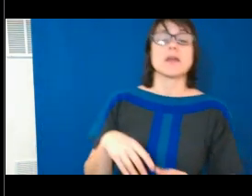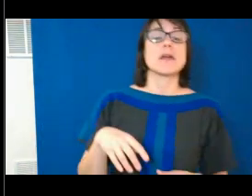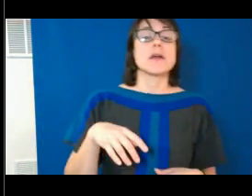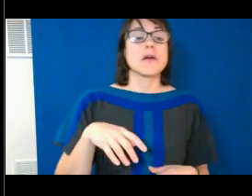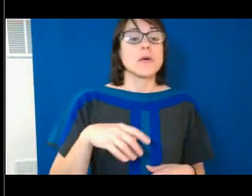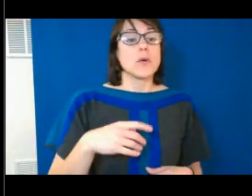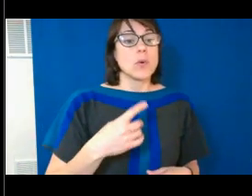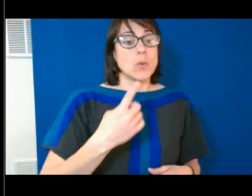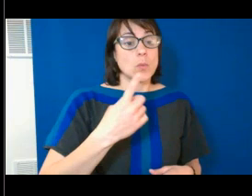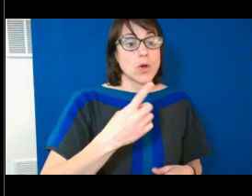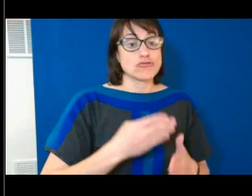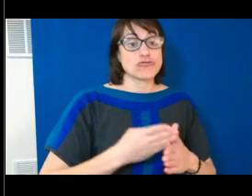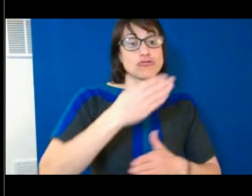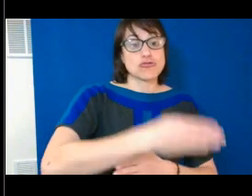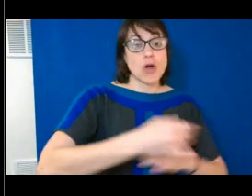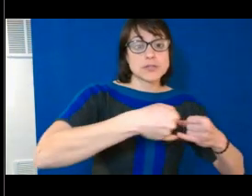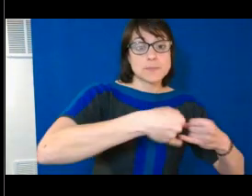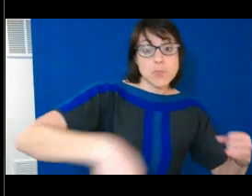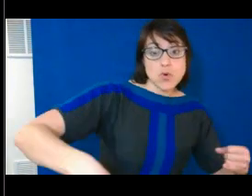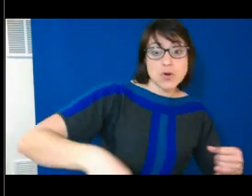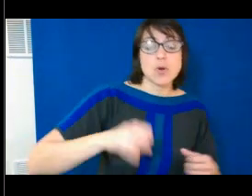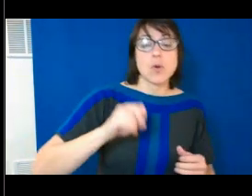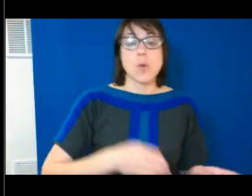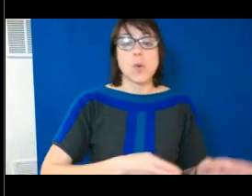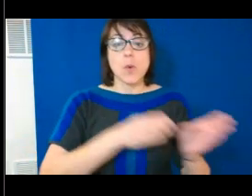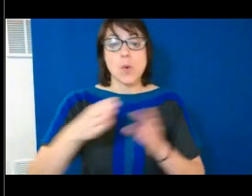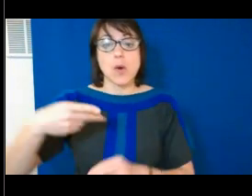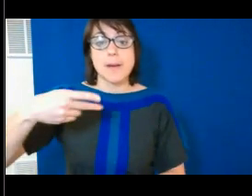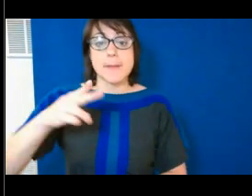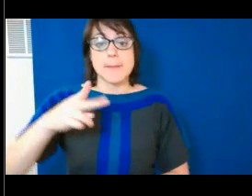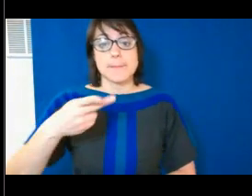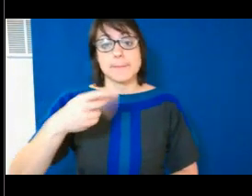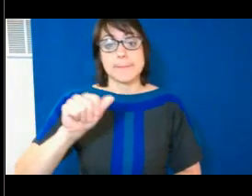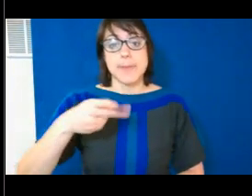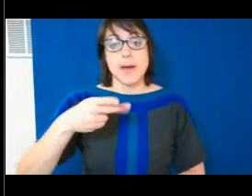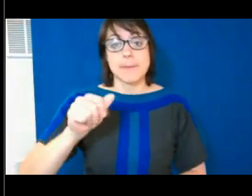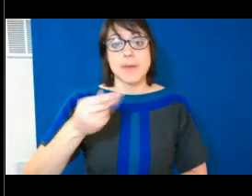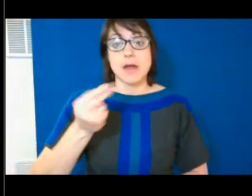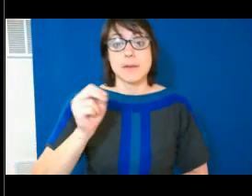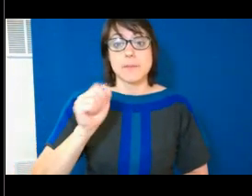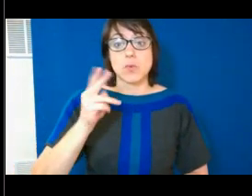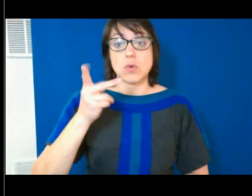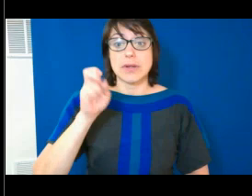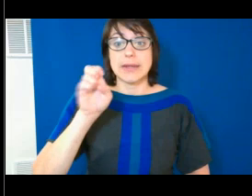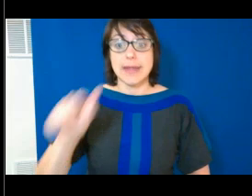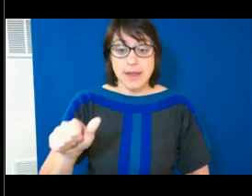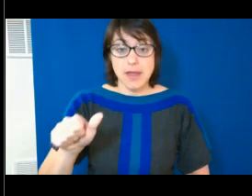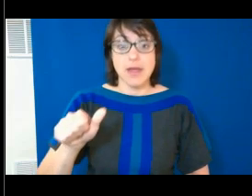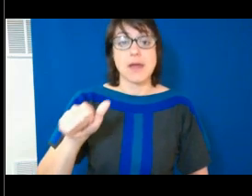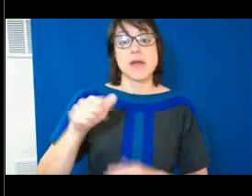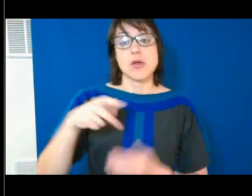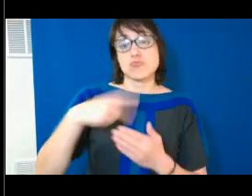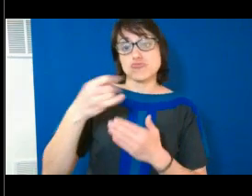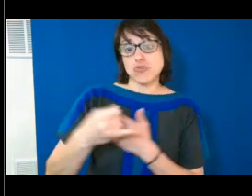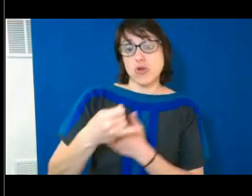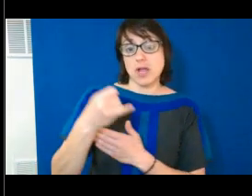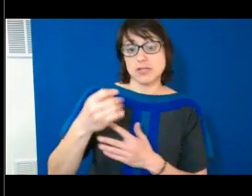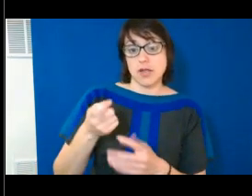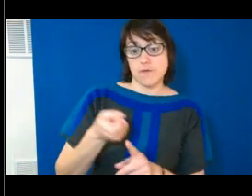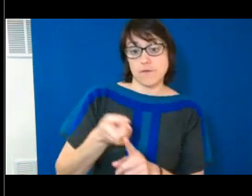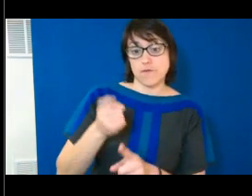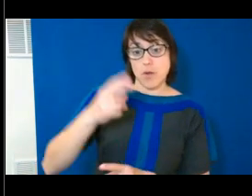Mexico, or whether it's the Papahānaumokuākea Marine Debris Project out of Hawaii, or the Ocean Conservancy work in Florida.